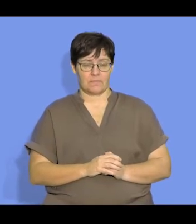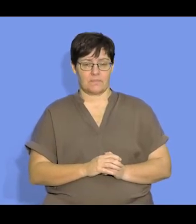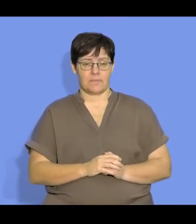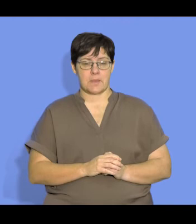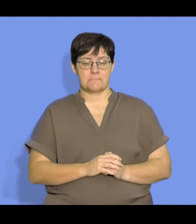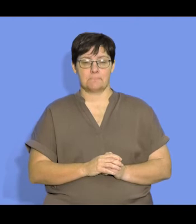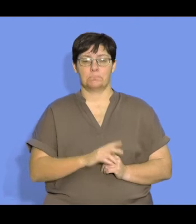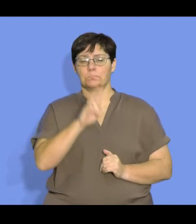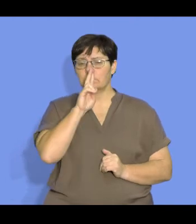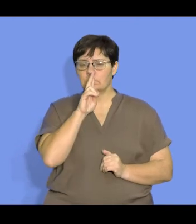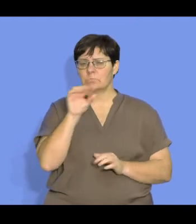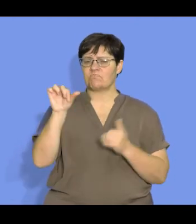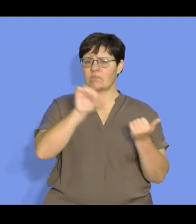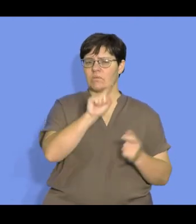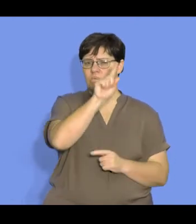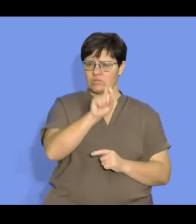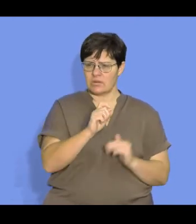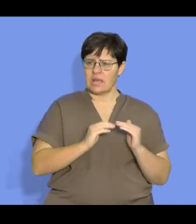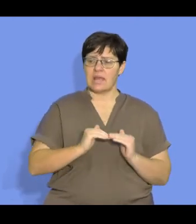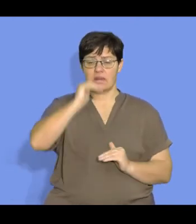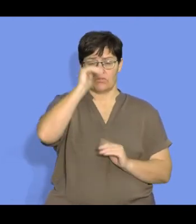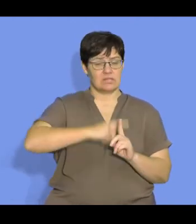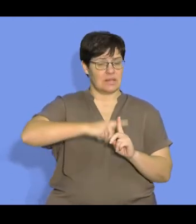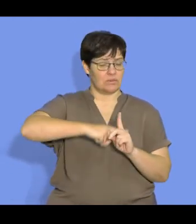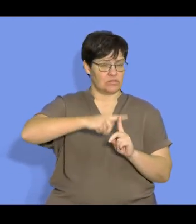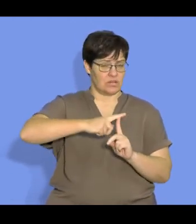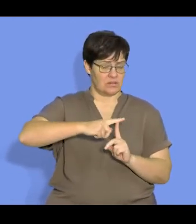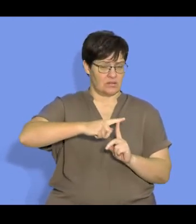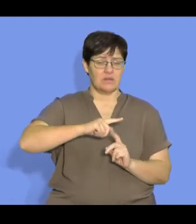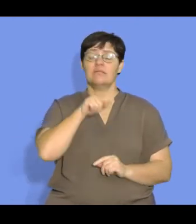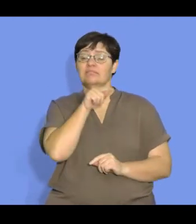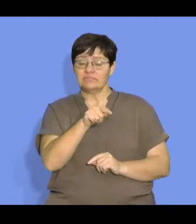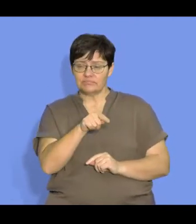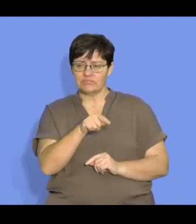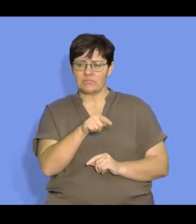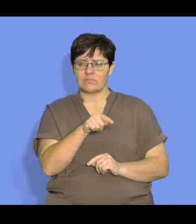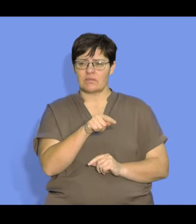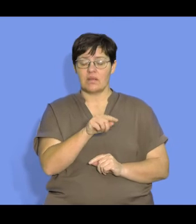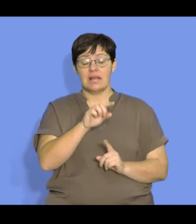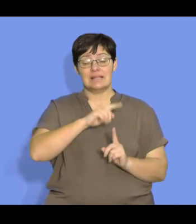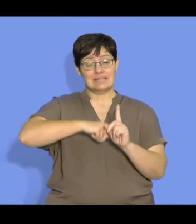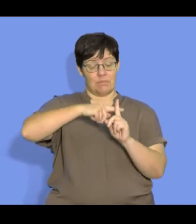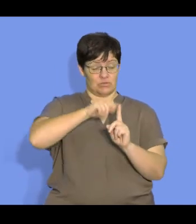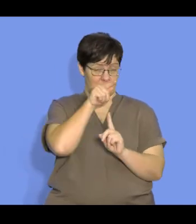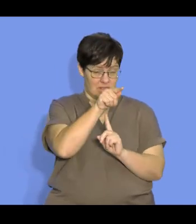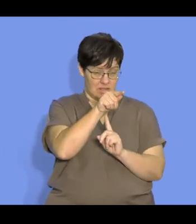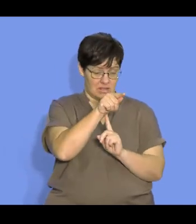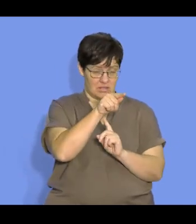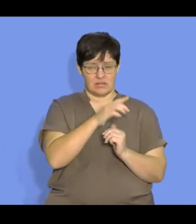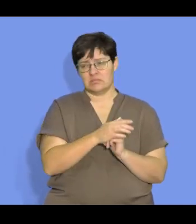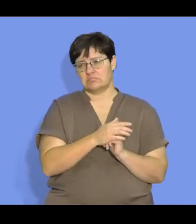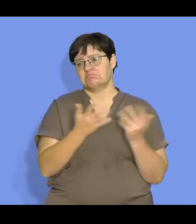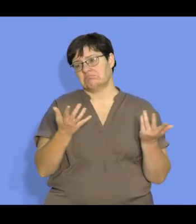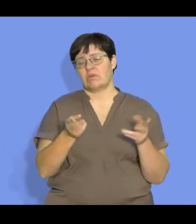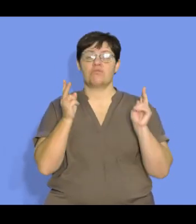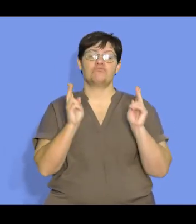When we go back to the question of an increase in temperature, so if this is my particular temperature, let's say this